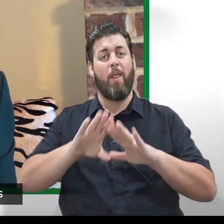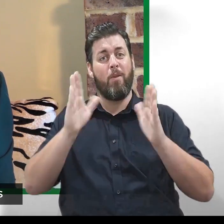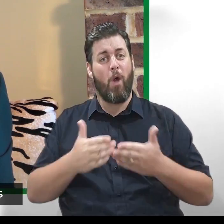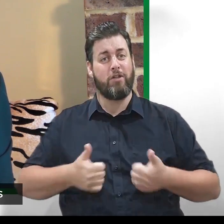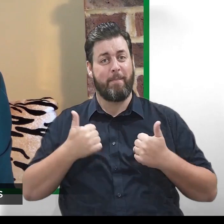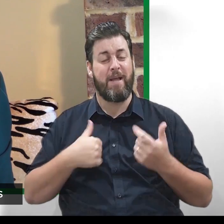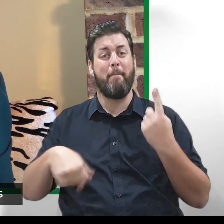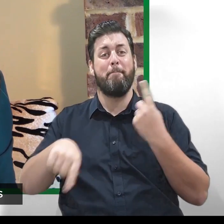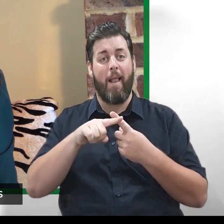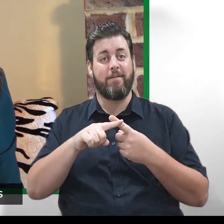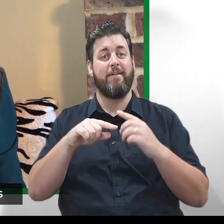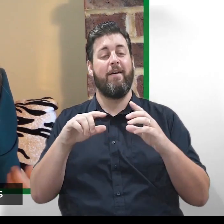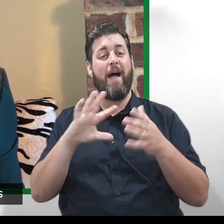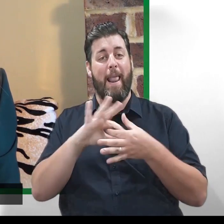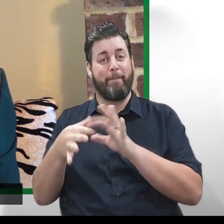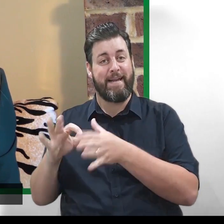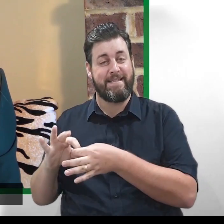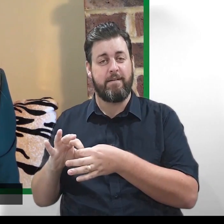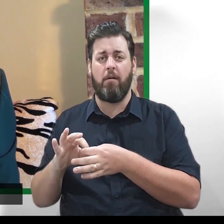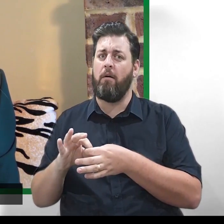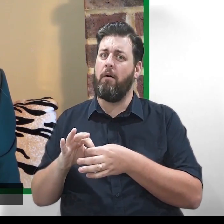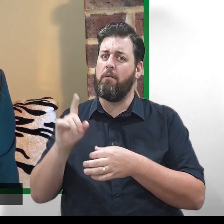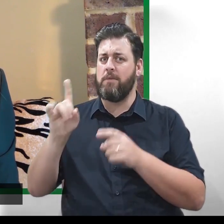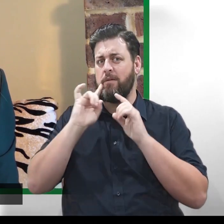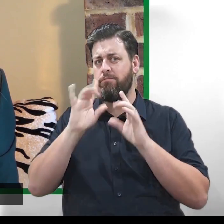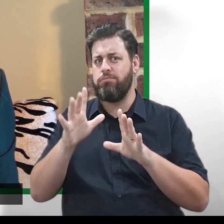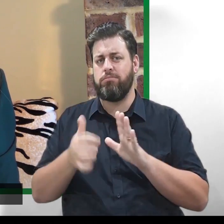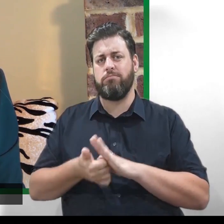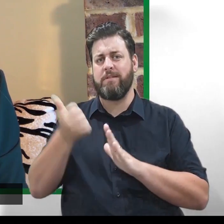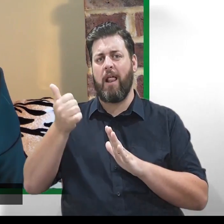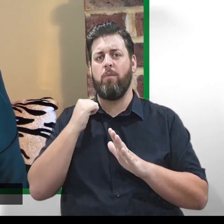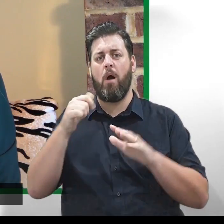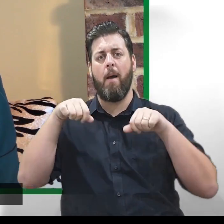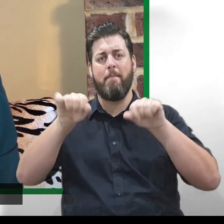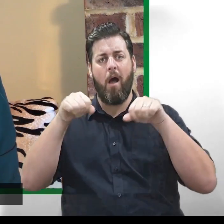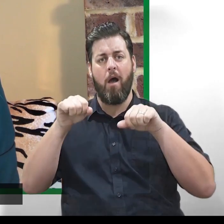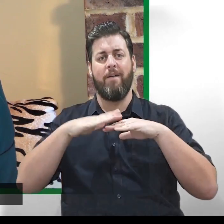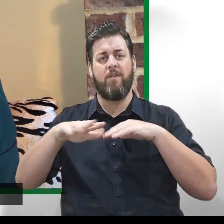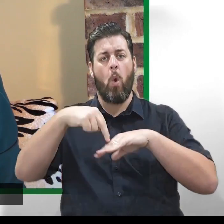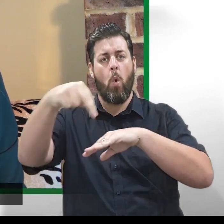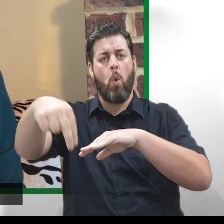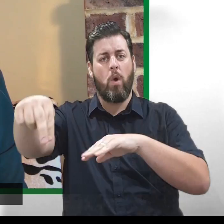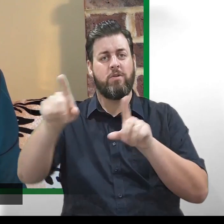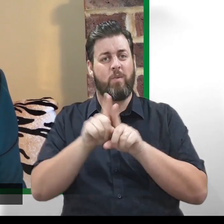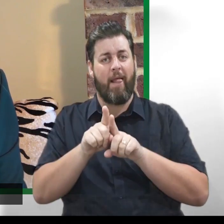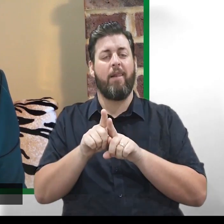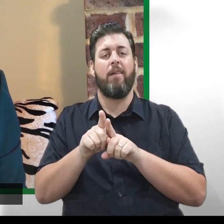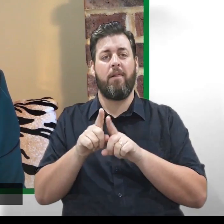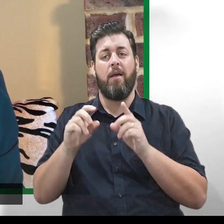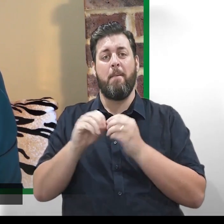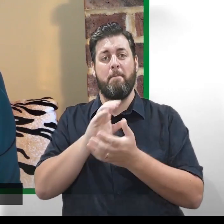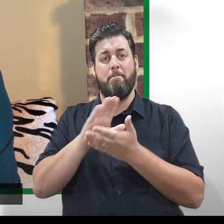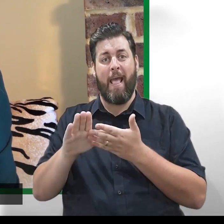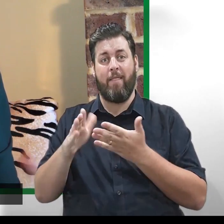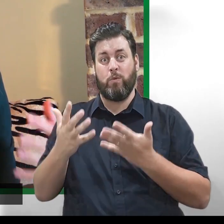and the Olympics. She was renowned for her skills on the uneven bars and for her floor work. Today, Beth's going to be